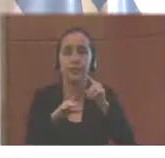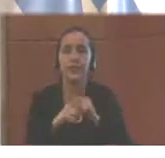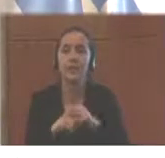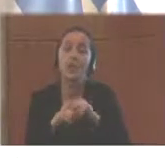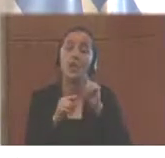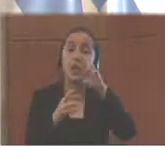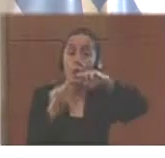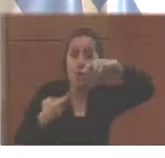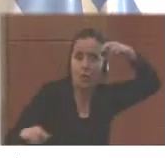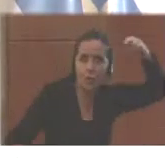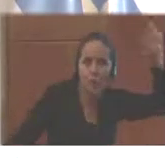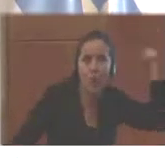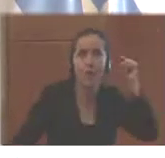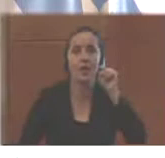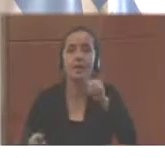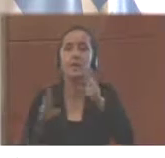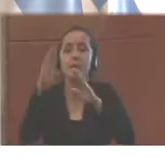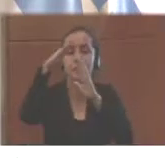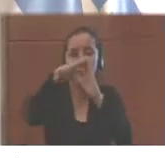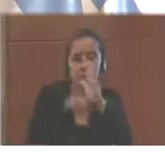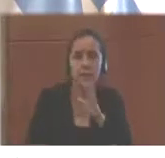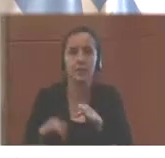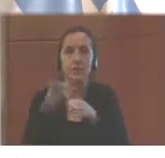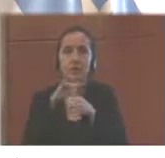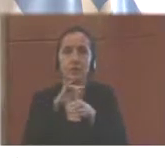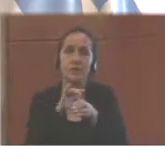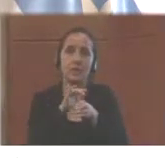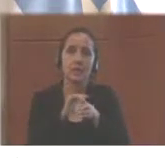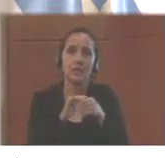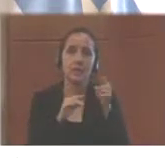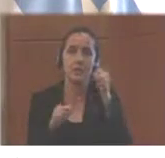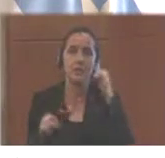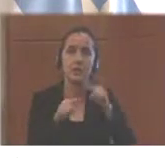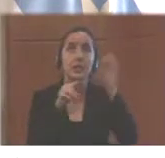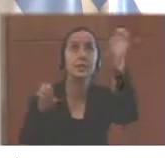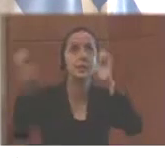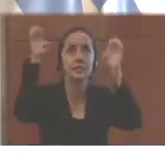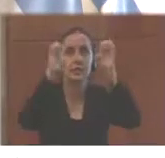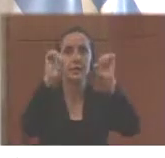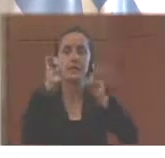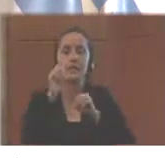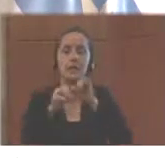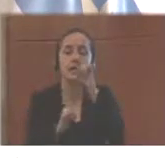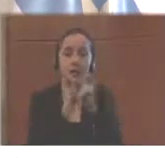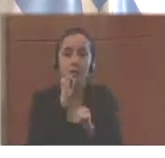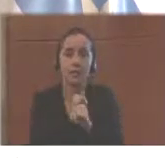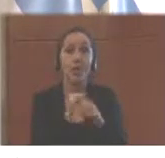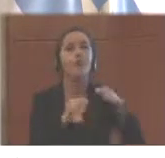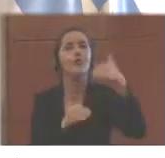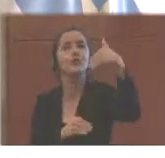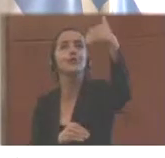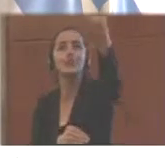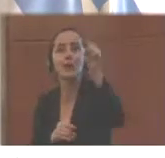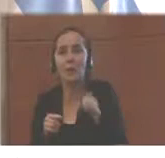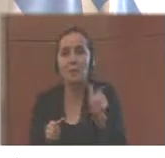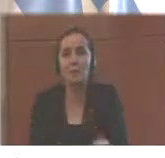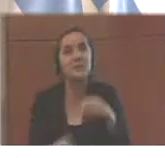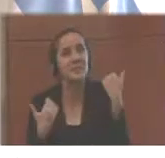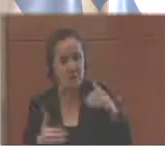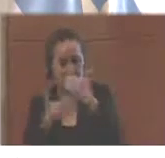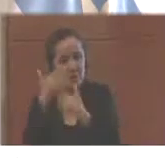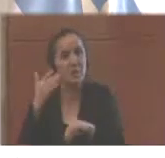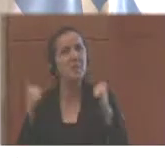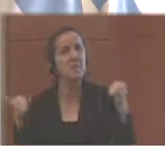important landmark in the disaster risk management and international strategies. And we hope that the future generations will be able